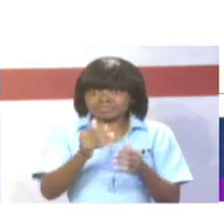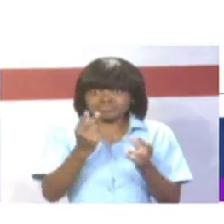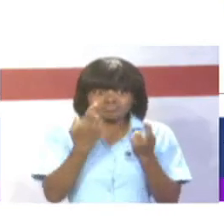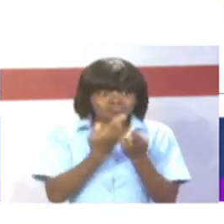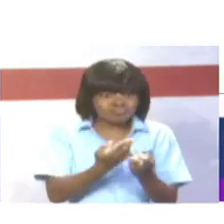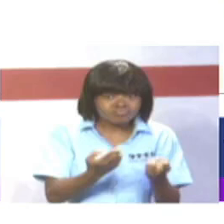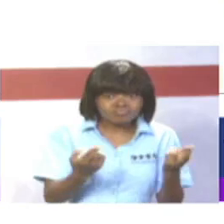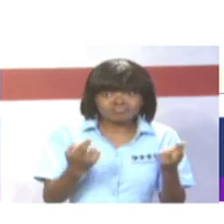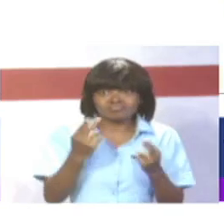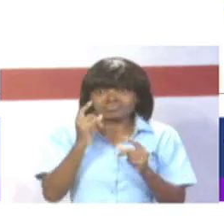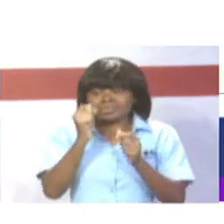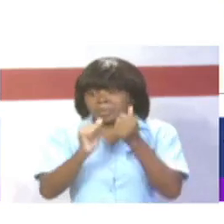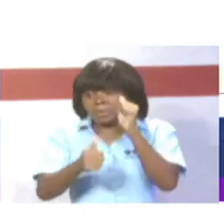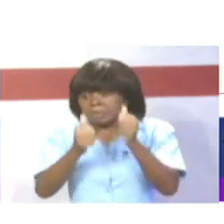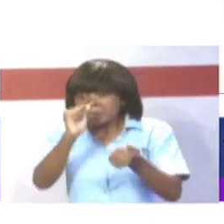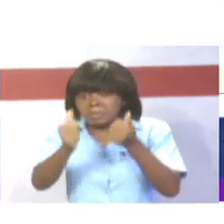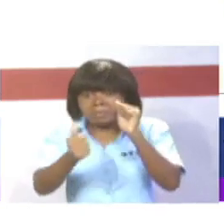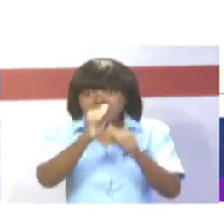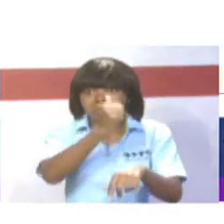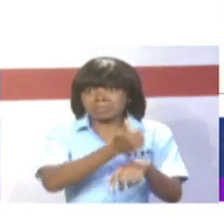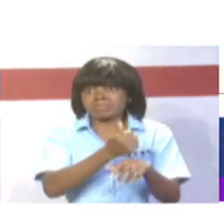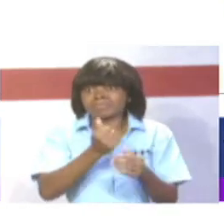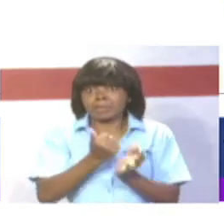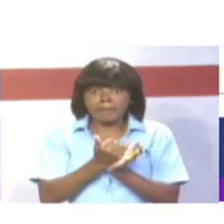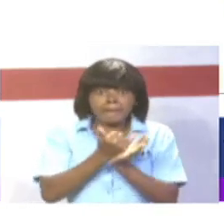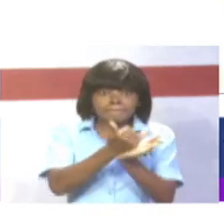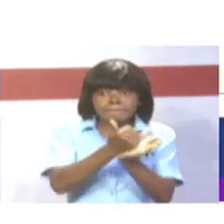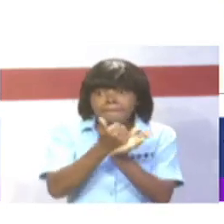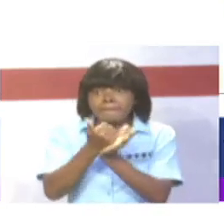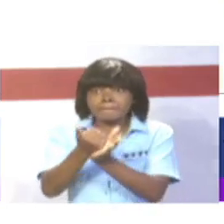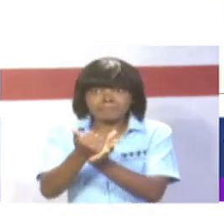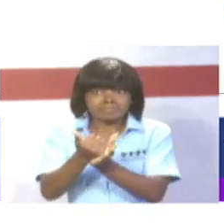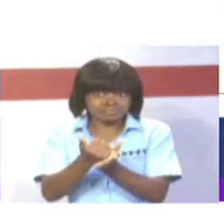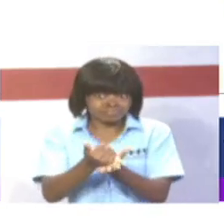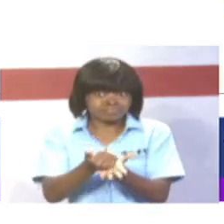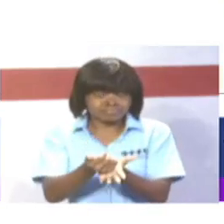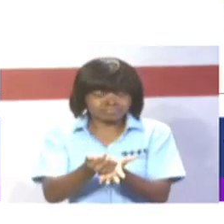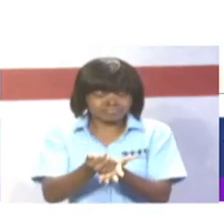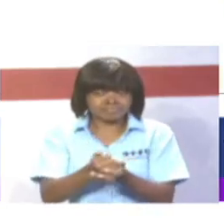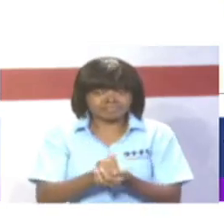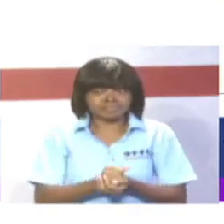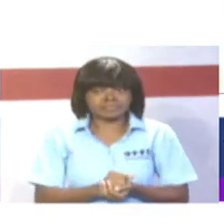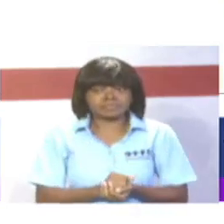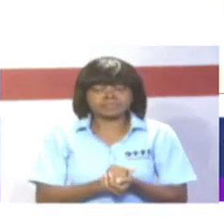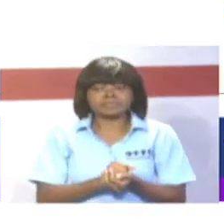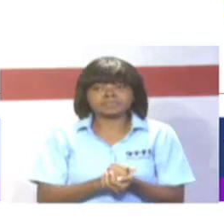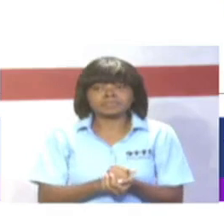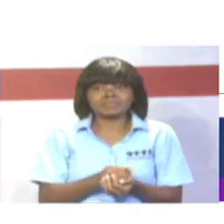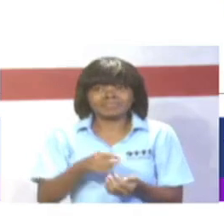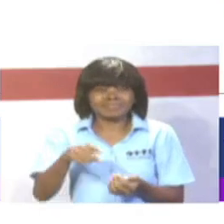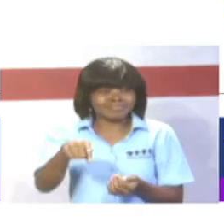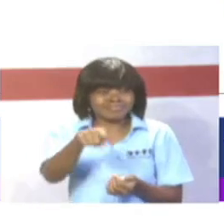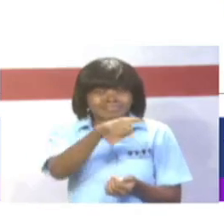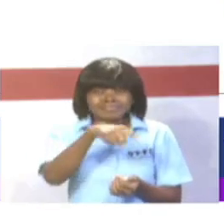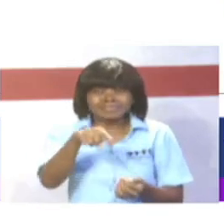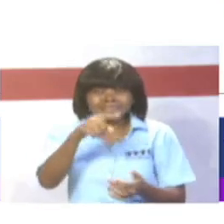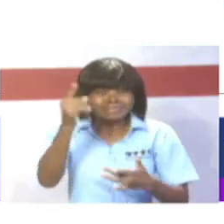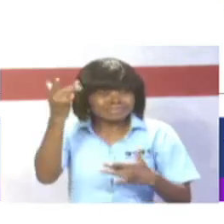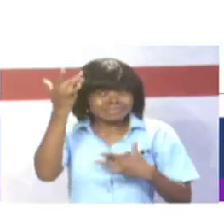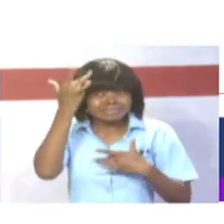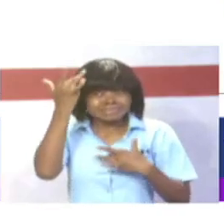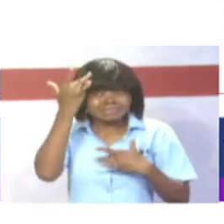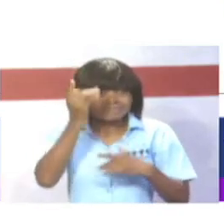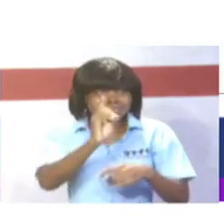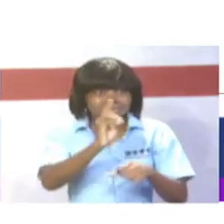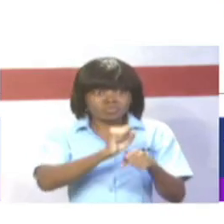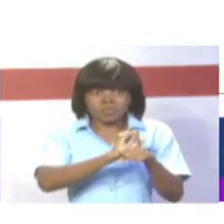to assist in the response to this increase in Delta cases specifically? And then